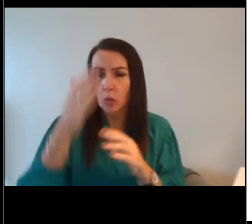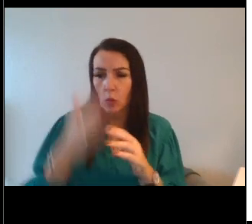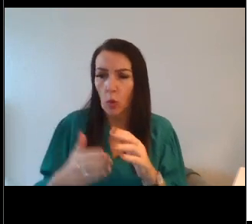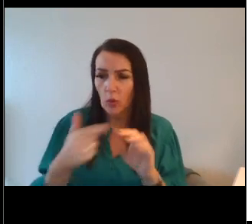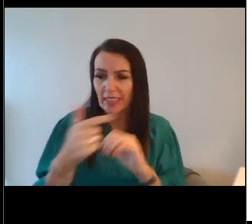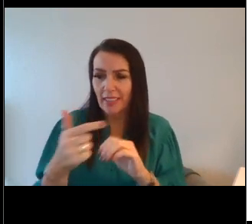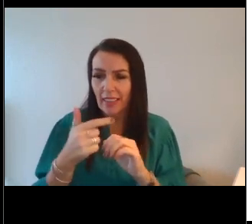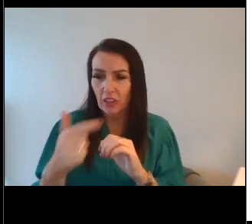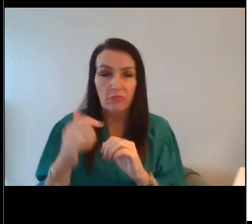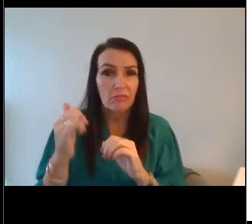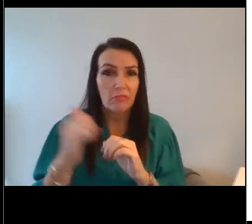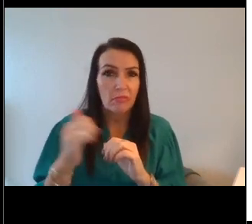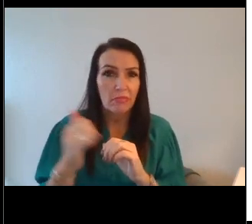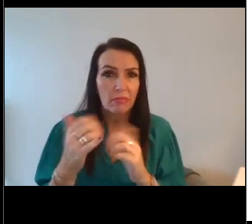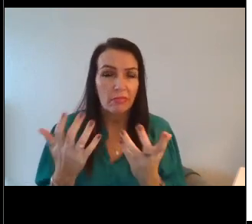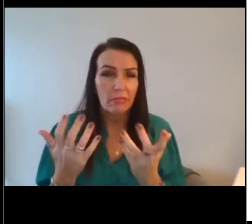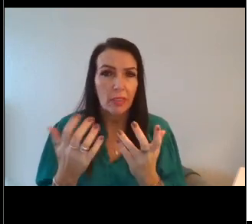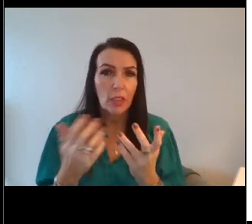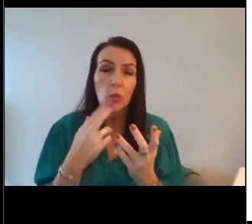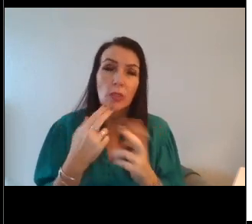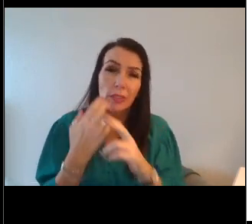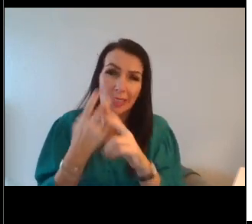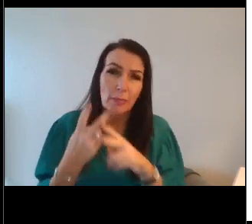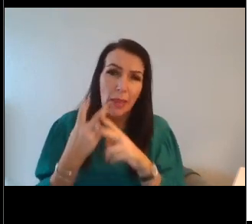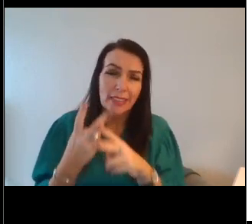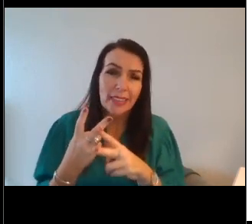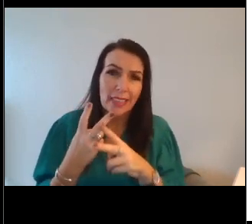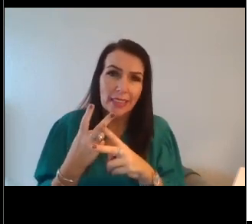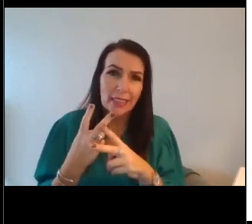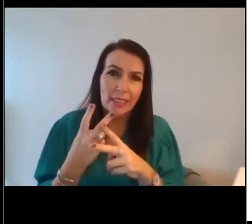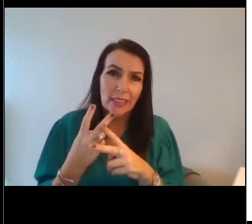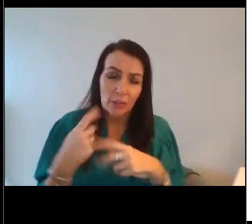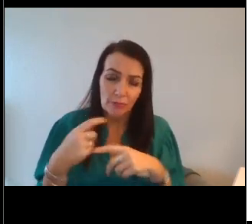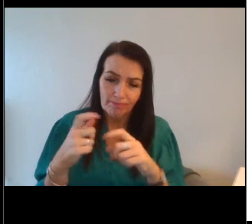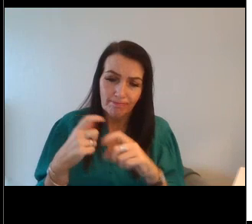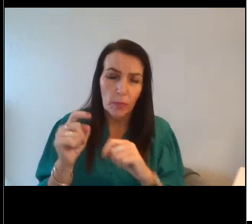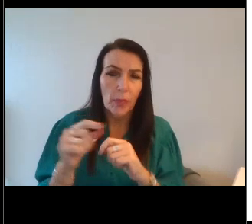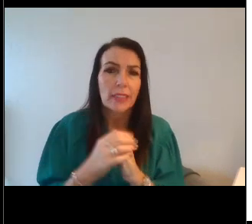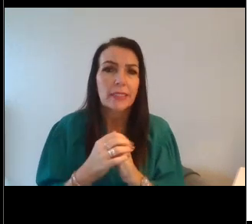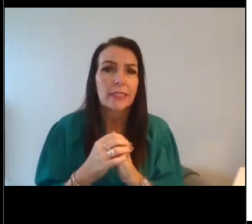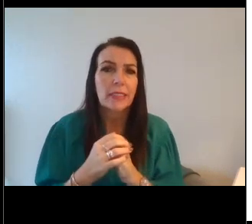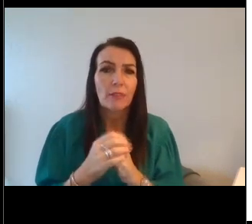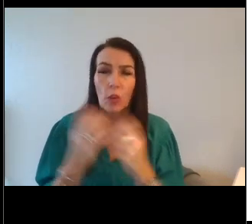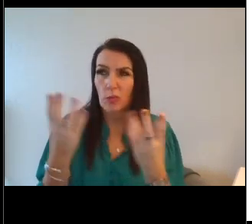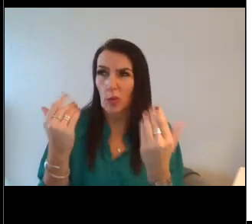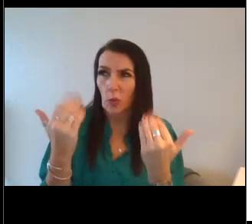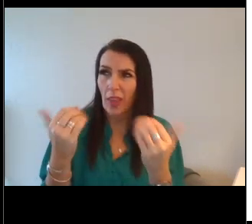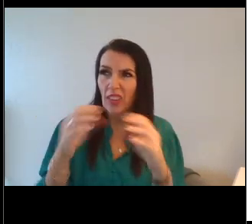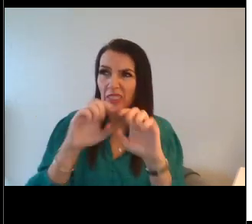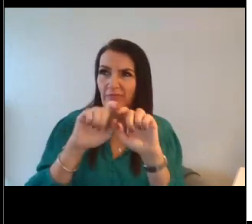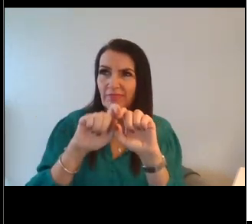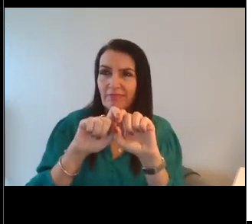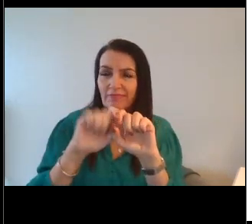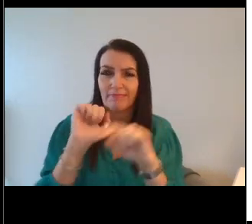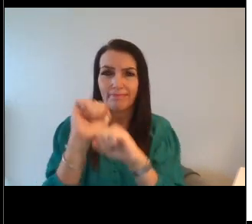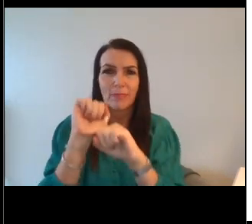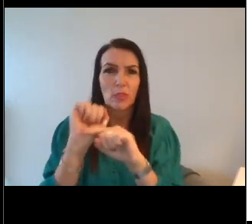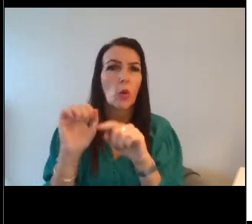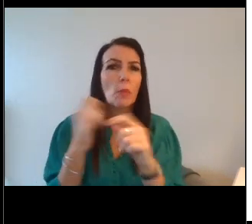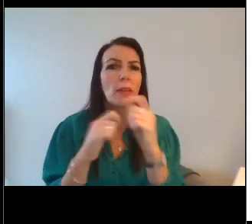go up. They're still going to need maintenance in due course to keep that weather seal, etc. right. Otherwise, you start getting damp